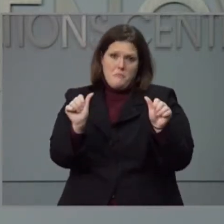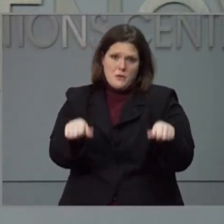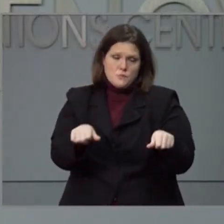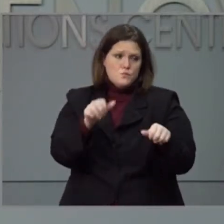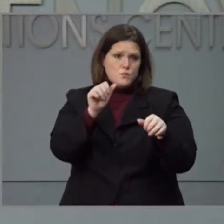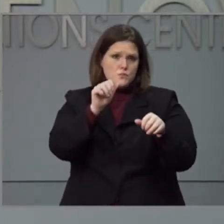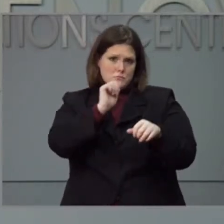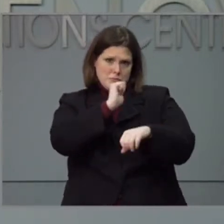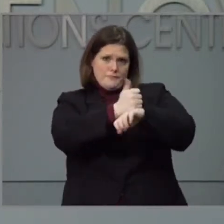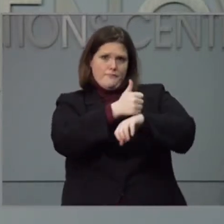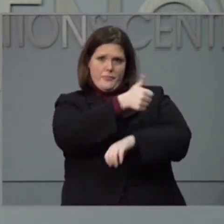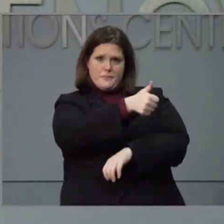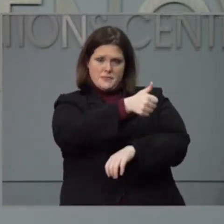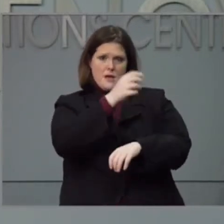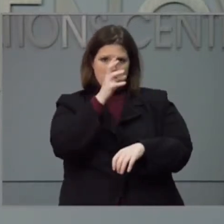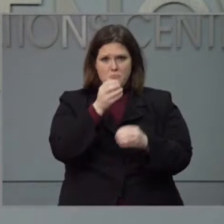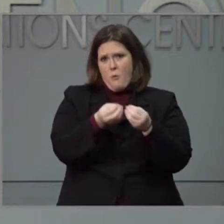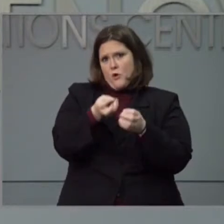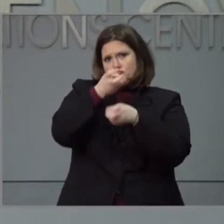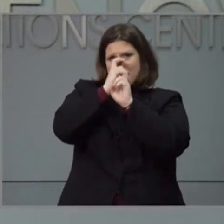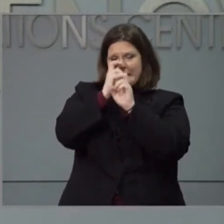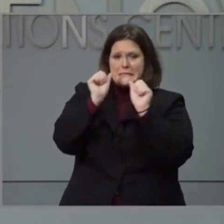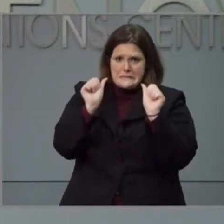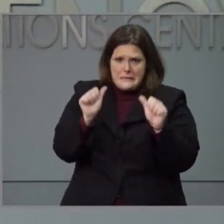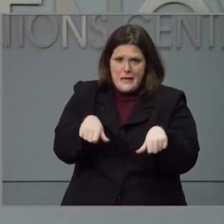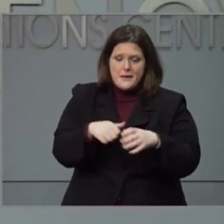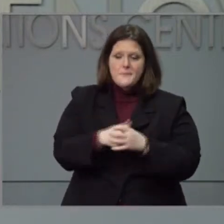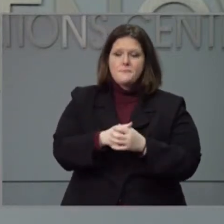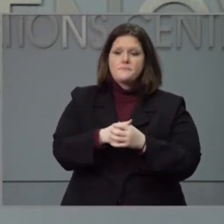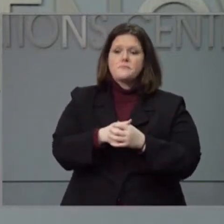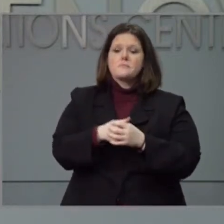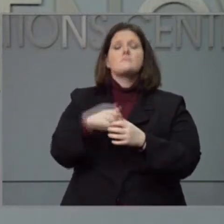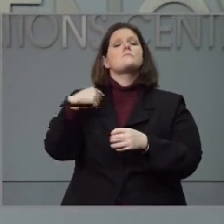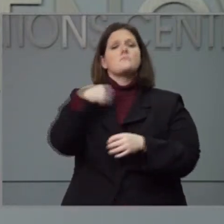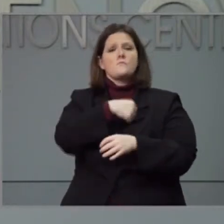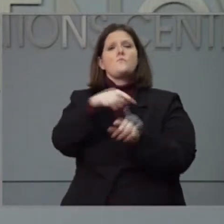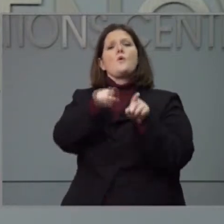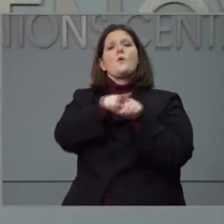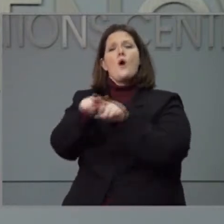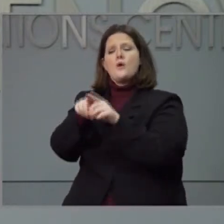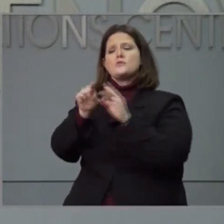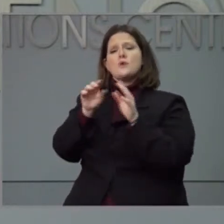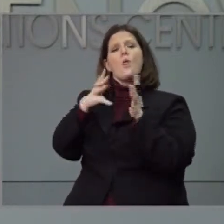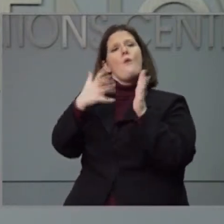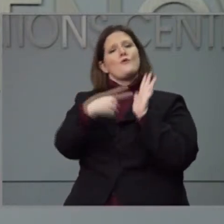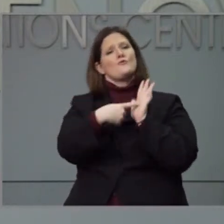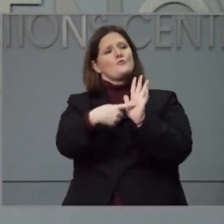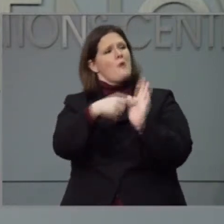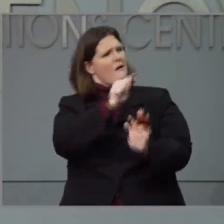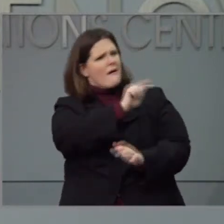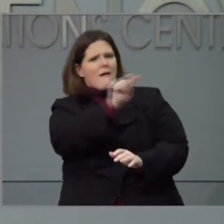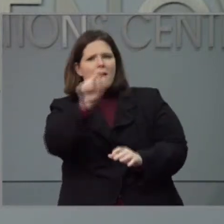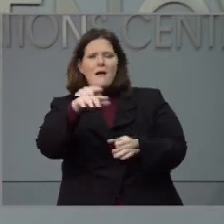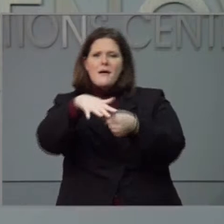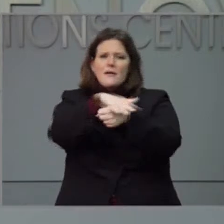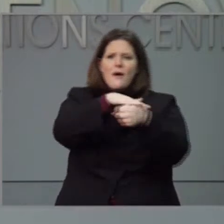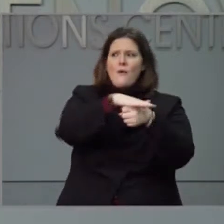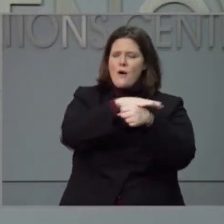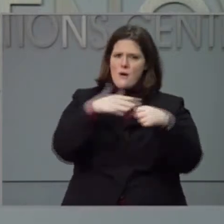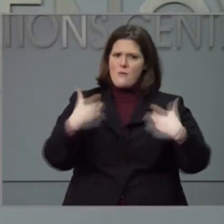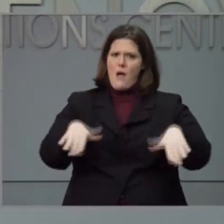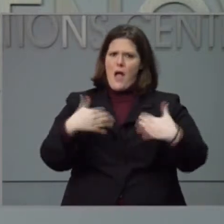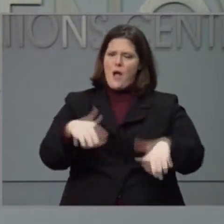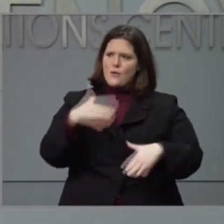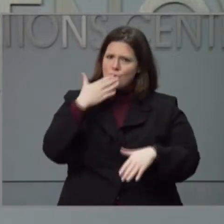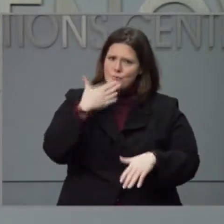about it. And in fact, great conversation to highlight some best practices that mayors are doing across the state. I talked to,